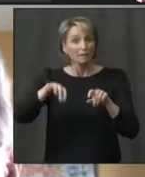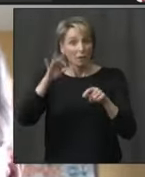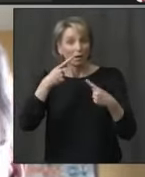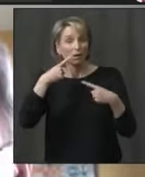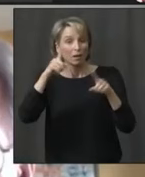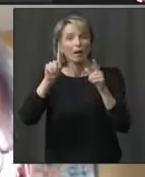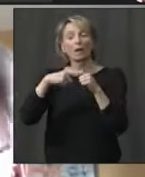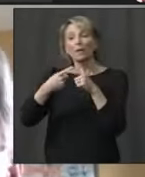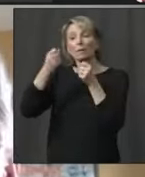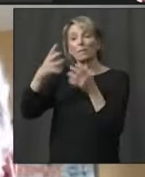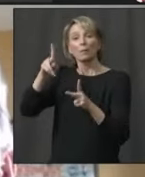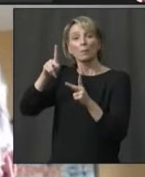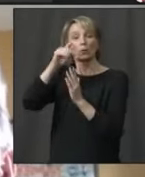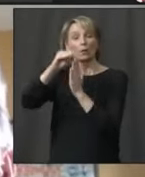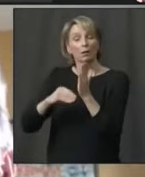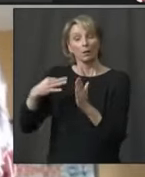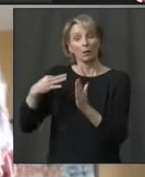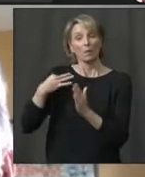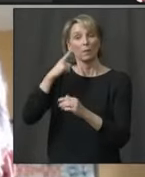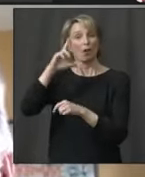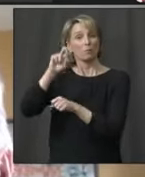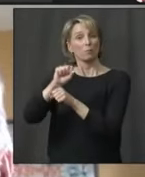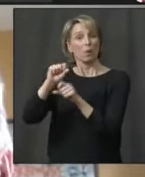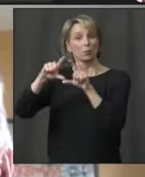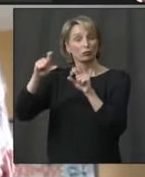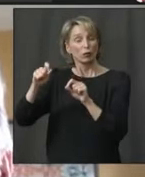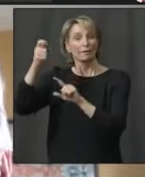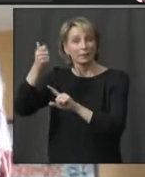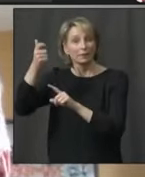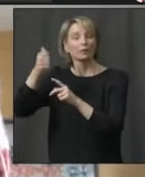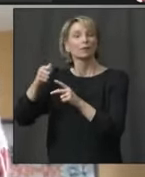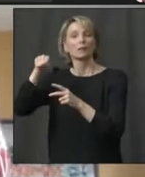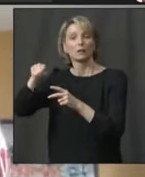amount of those claims relatively quickly over 2 or 3 days.